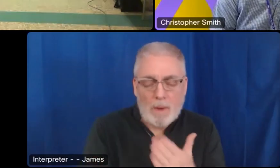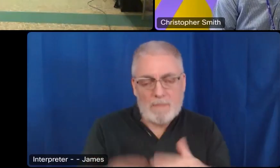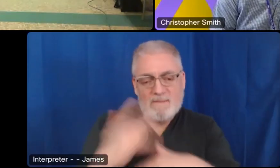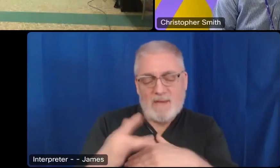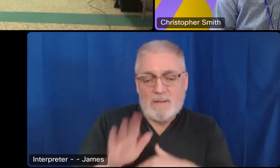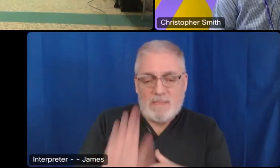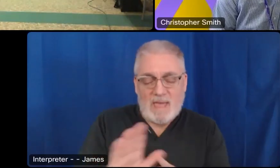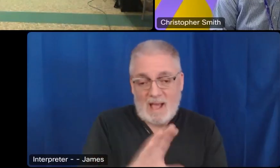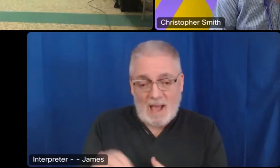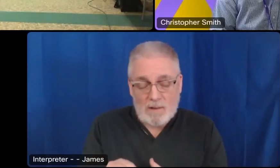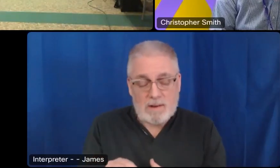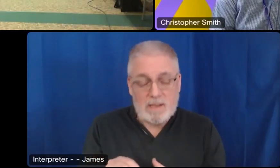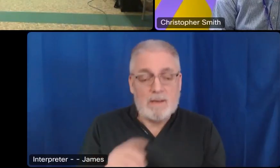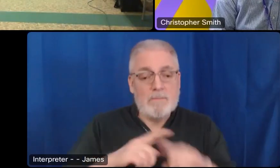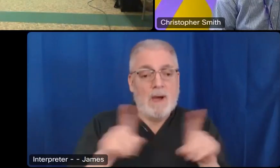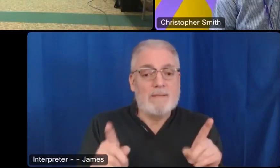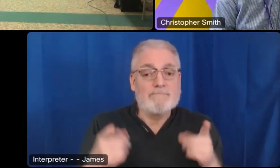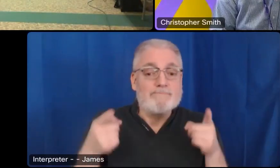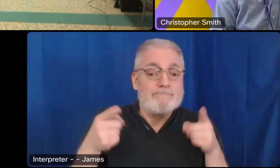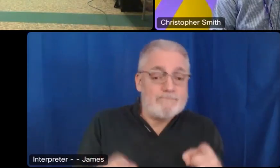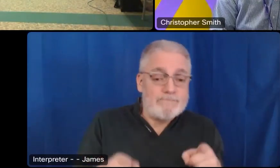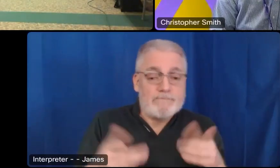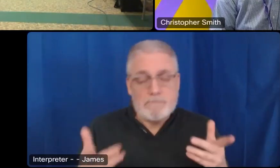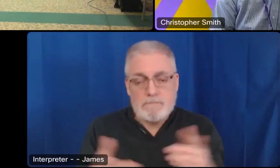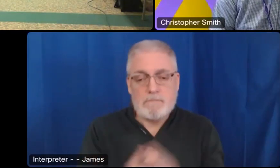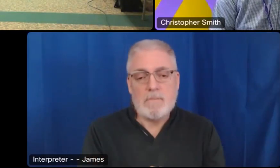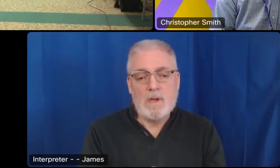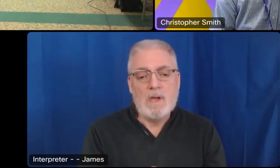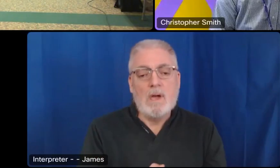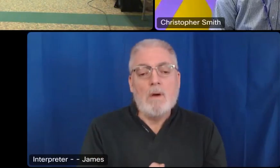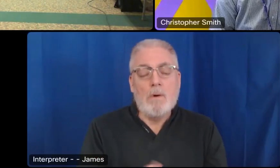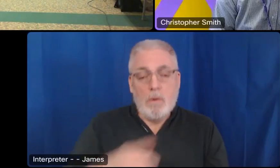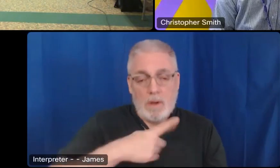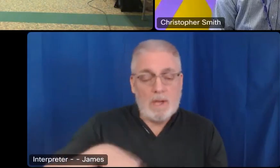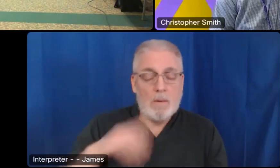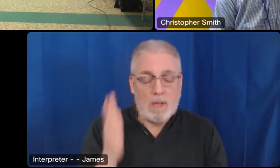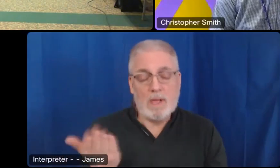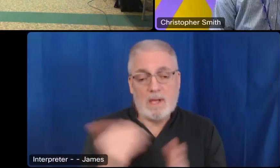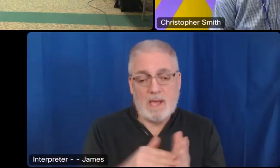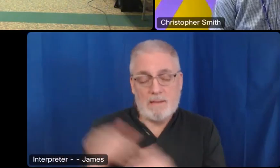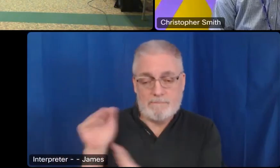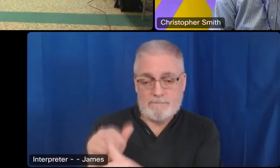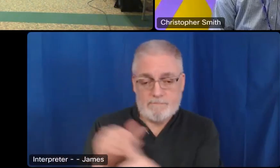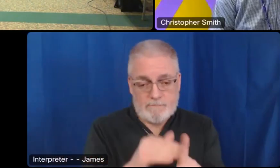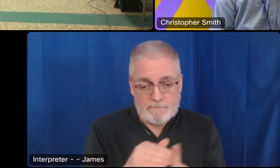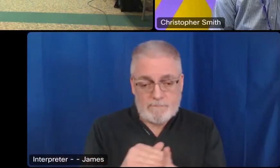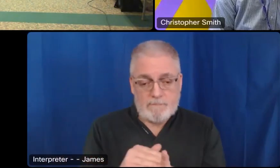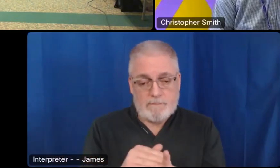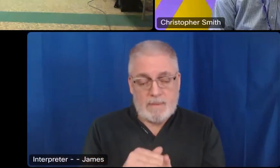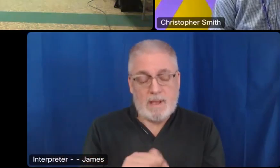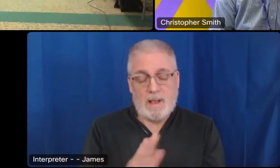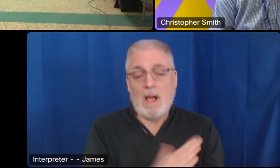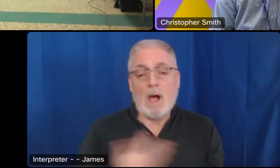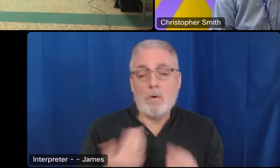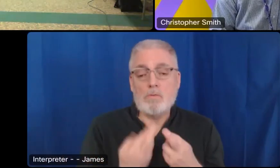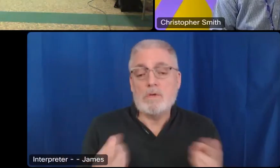can share these, we will share these resources with them in the same way that I'm talking about here and make sure that they have it at their fingertips.